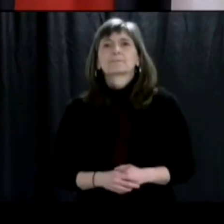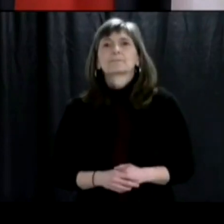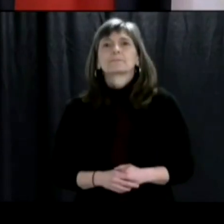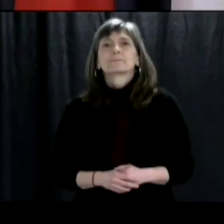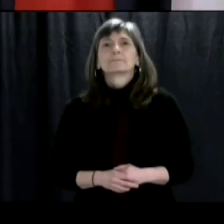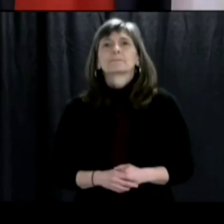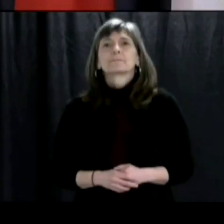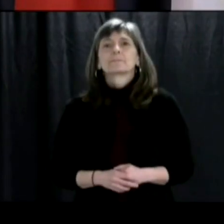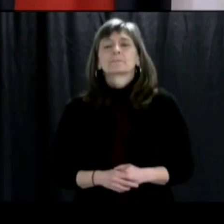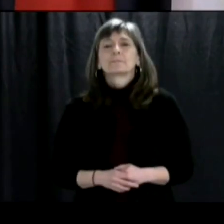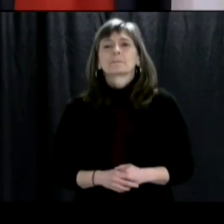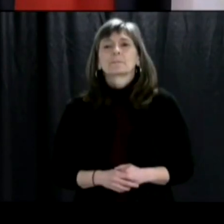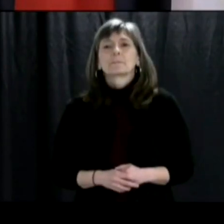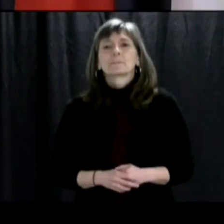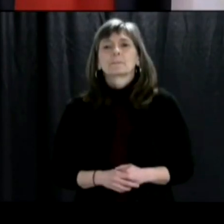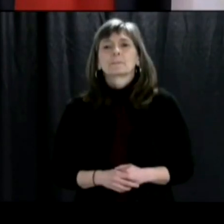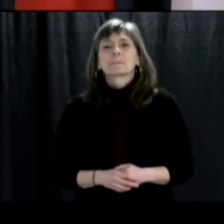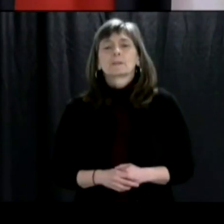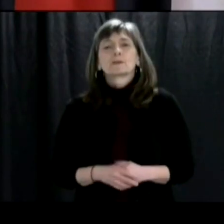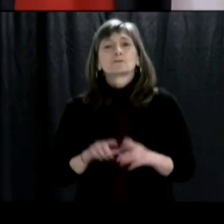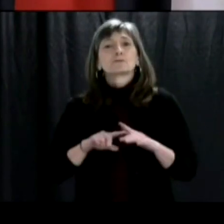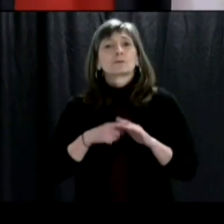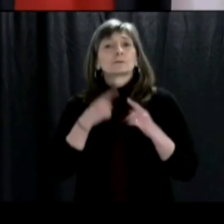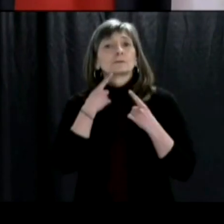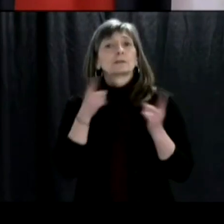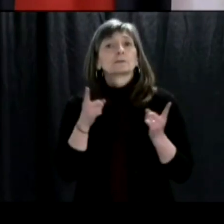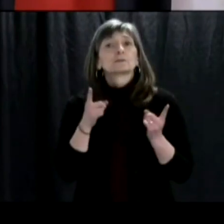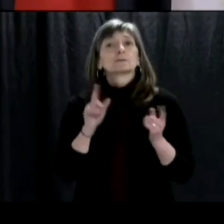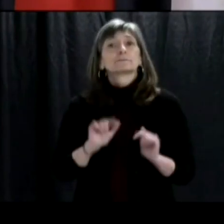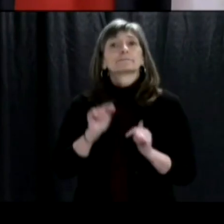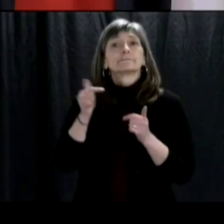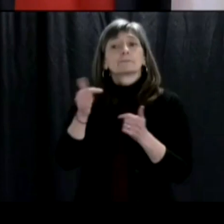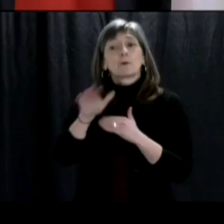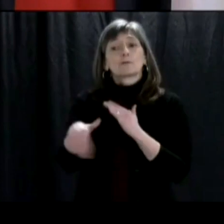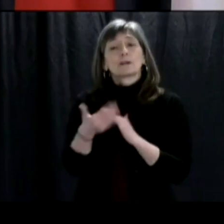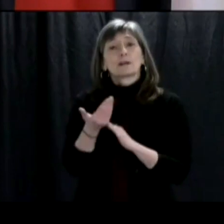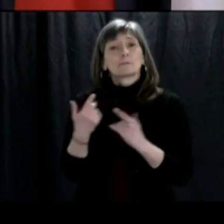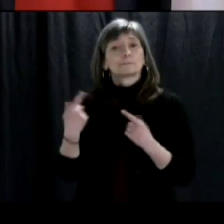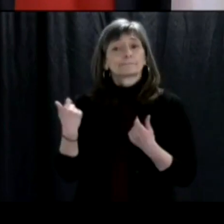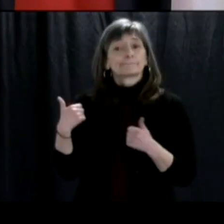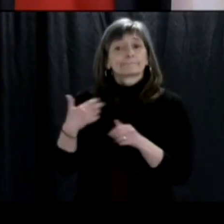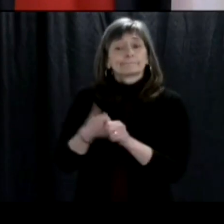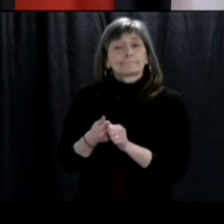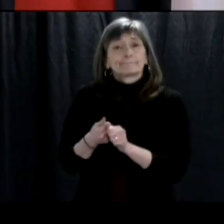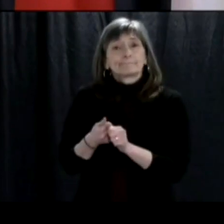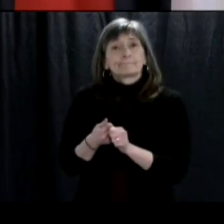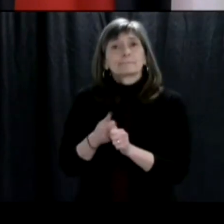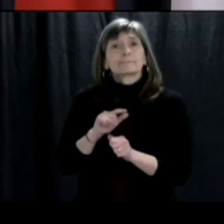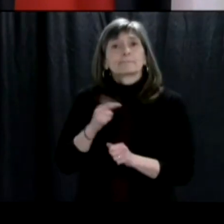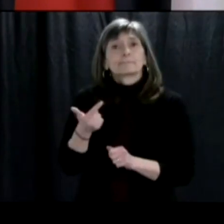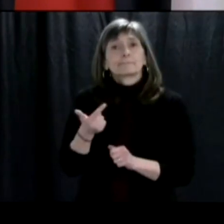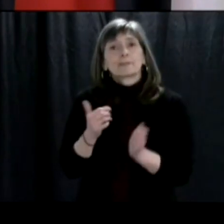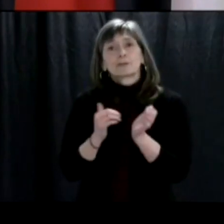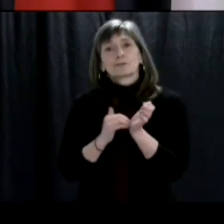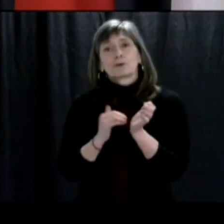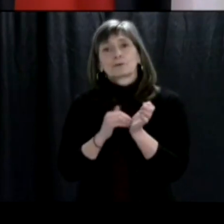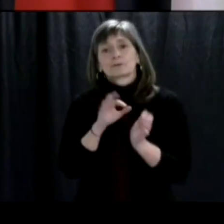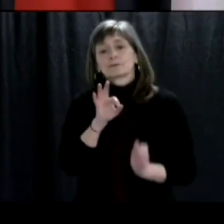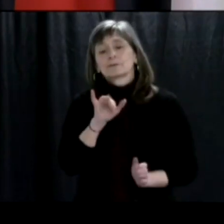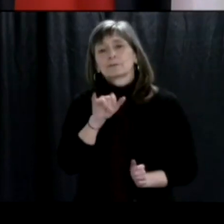So to begin the announcement, we'll give the overnight update, and I'll turn it now over to Dr.